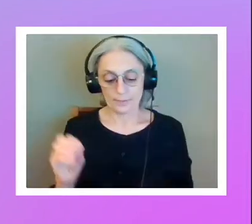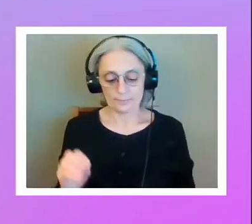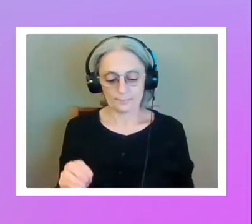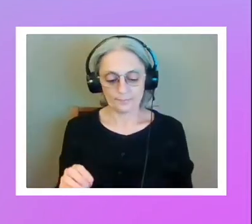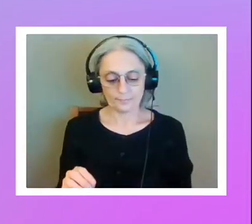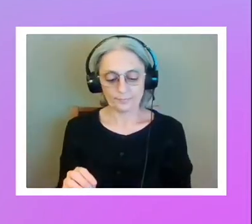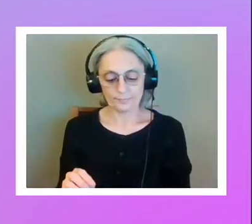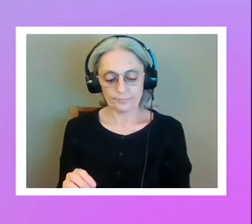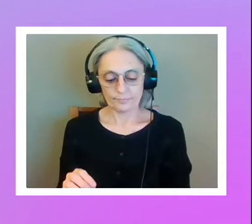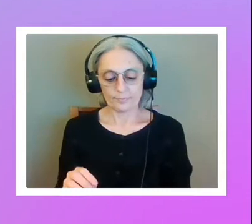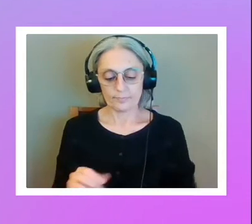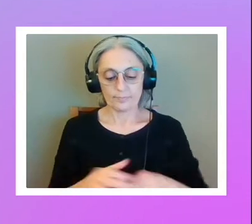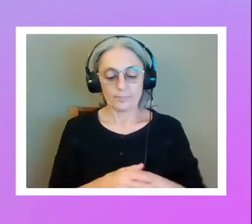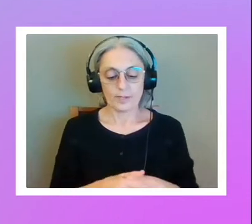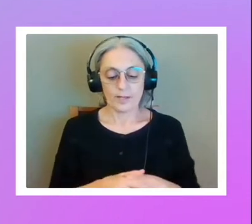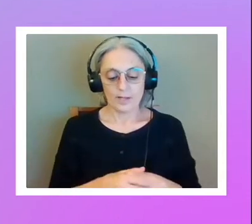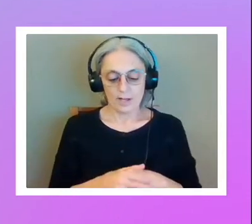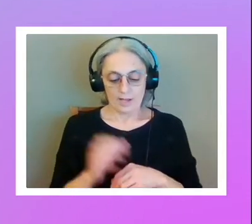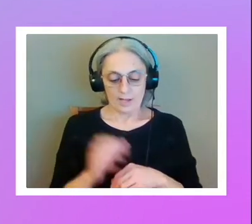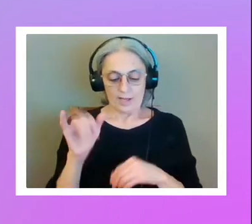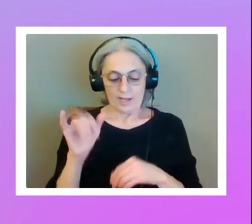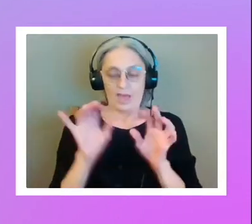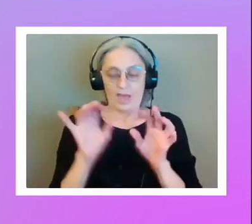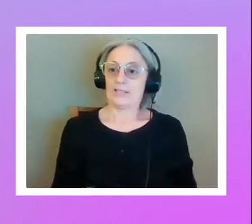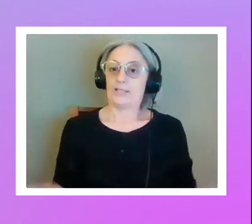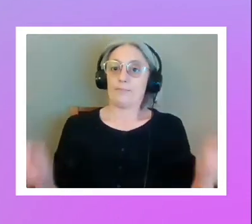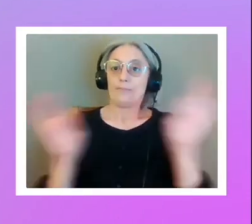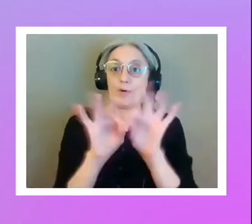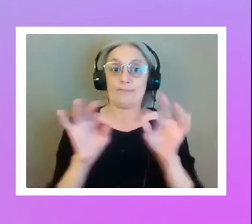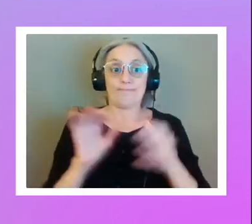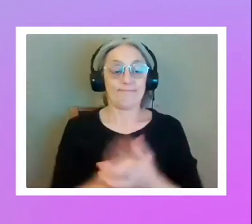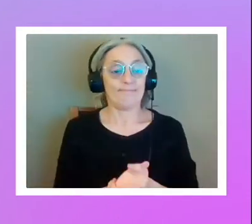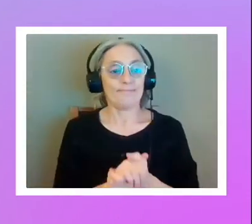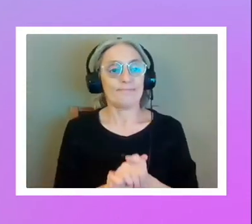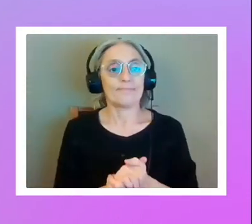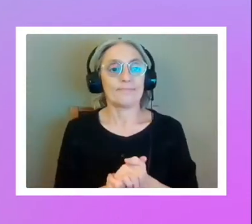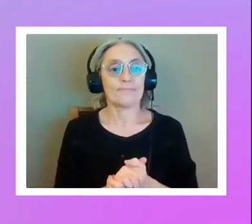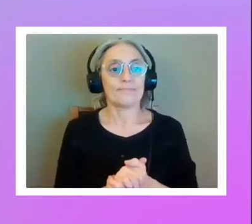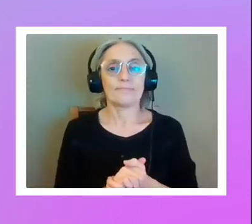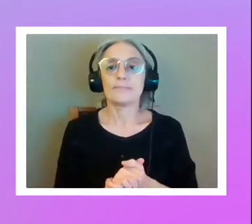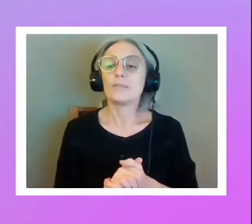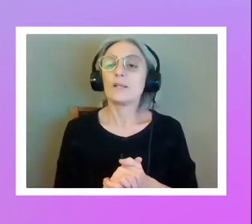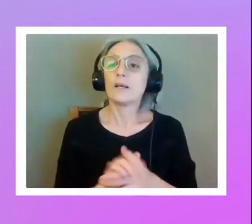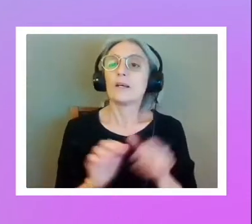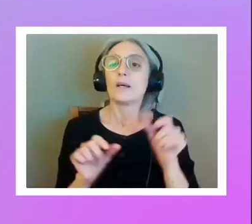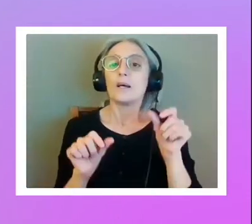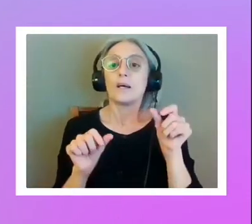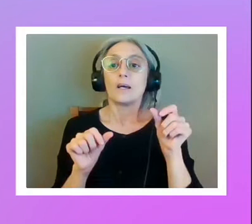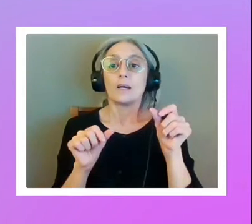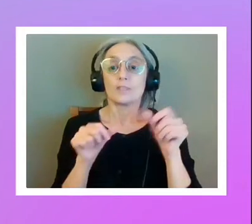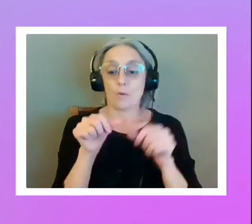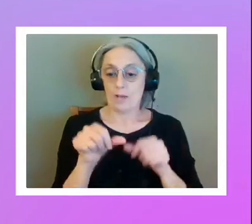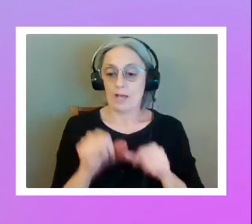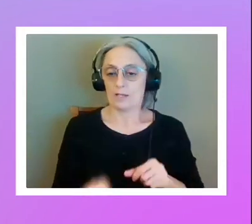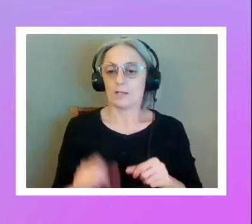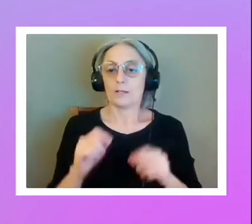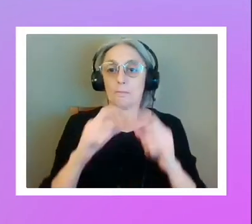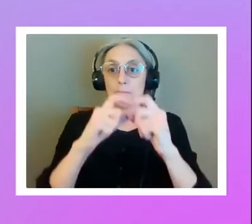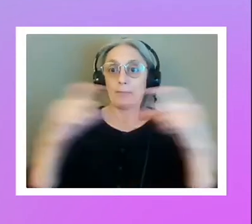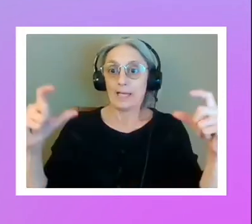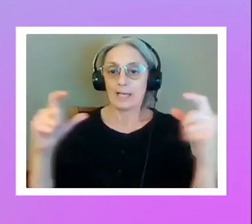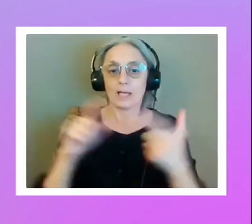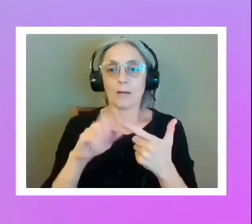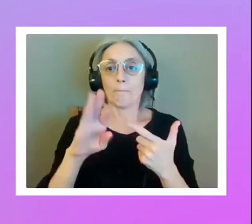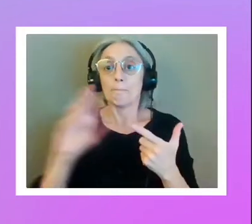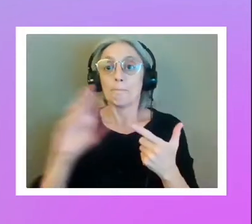is so important about this one. So now, as you guys see, buttons need to be big, bold.